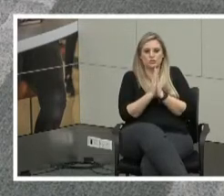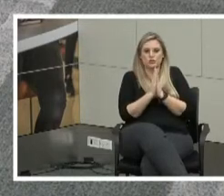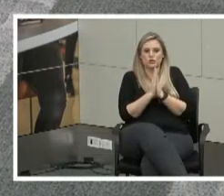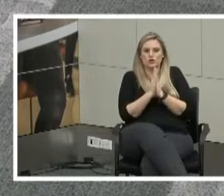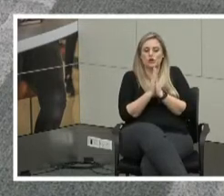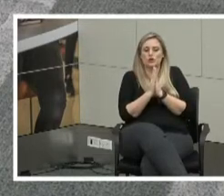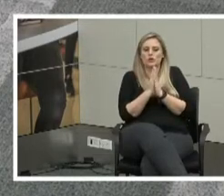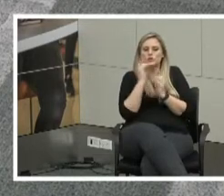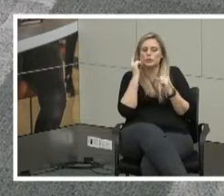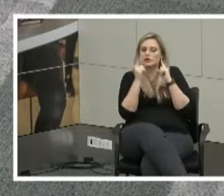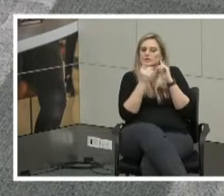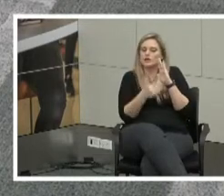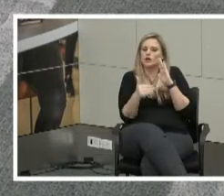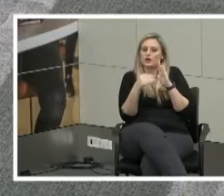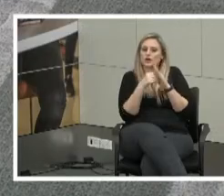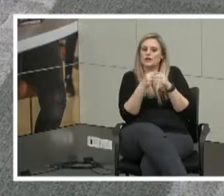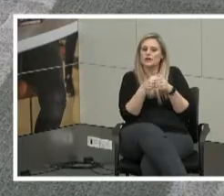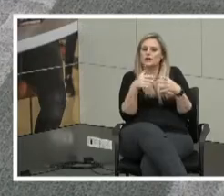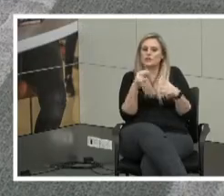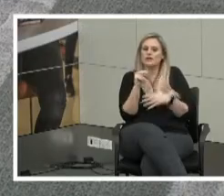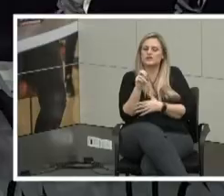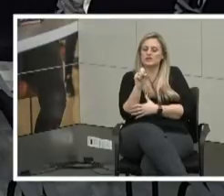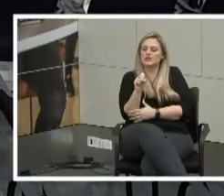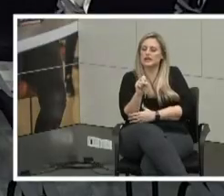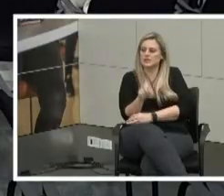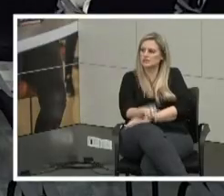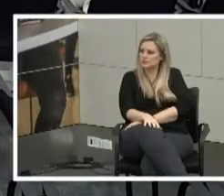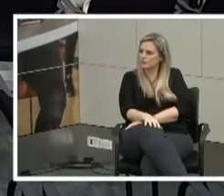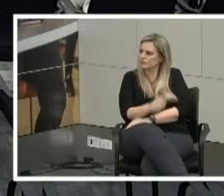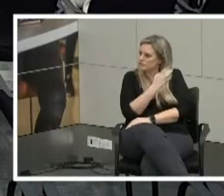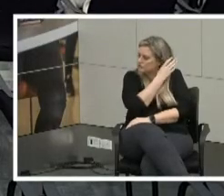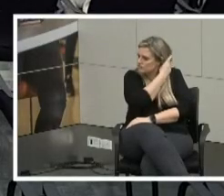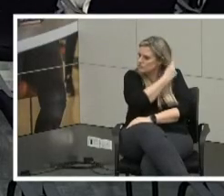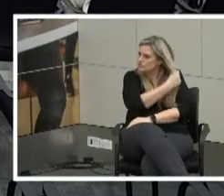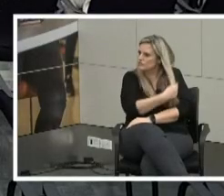based on these contest thank